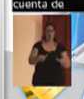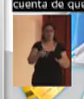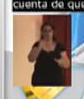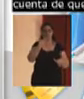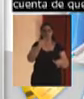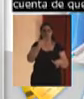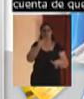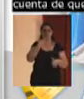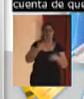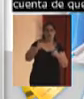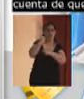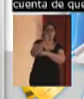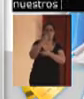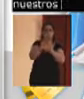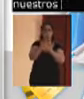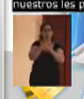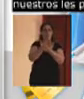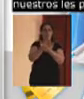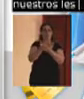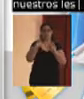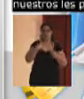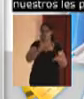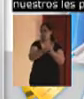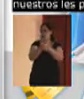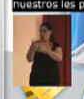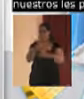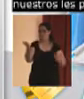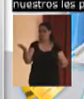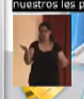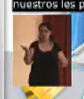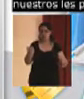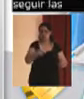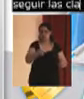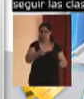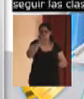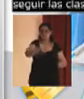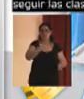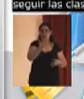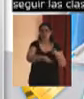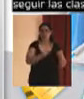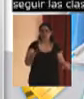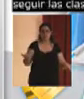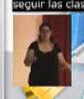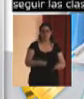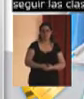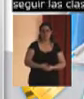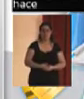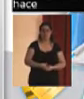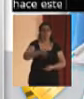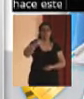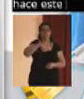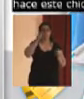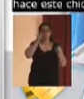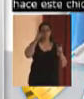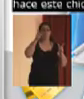our children need to start using a computer, what are they going to do?